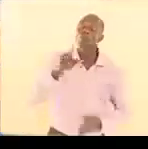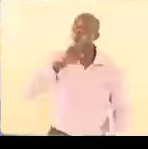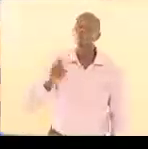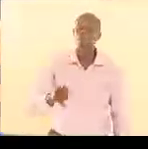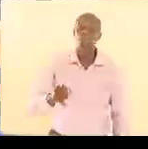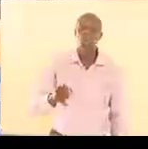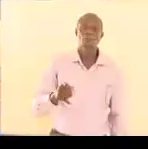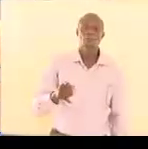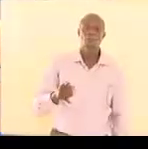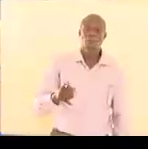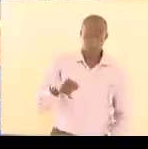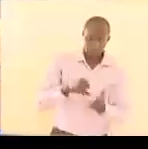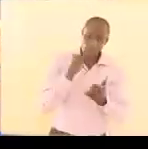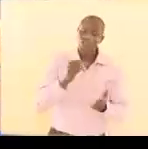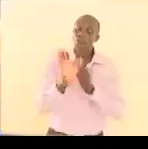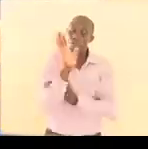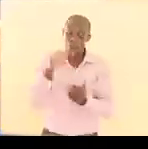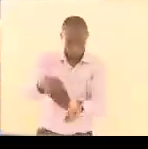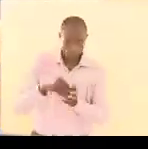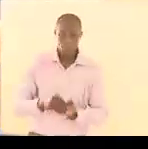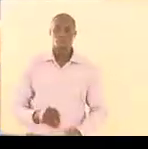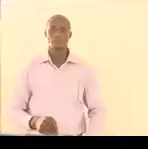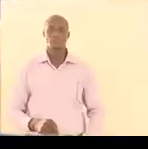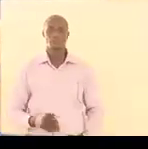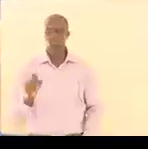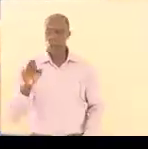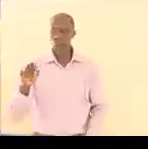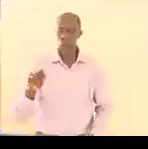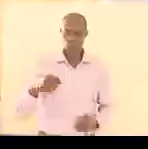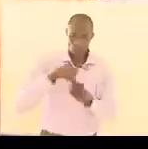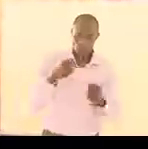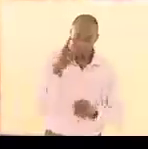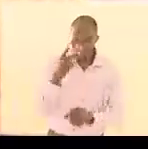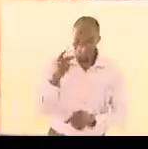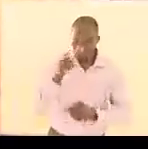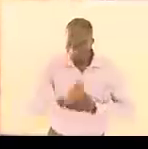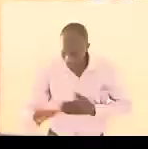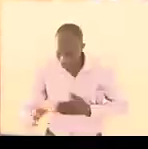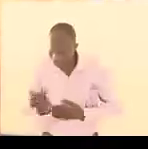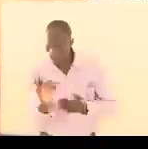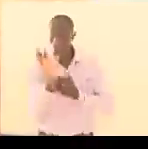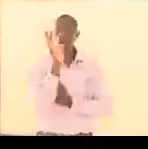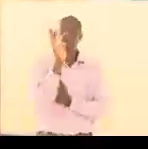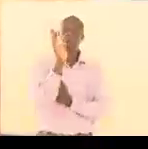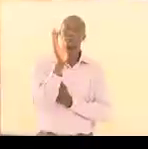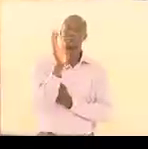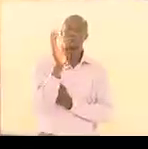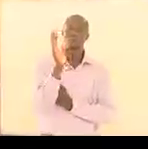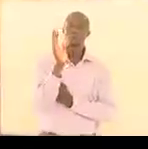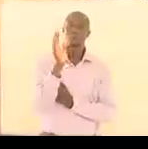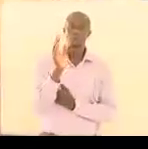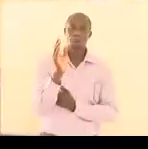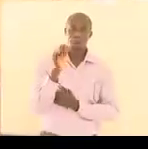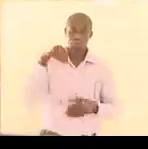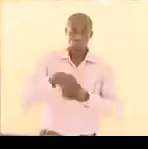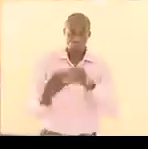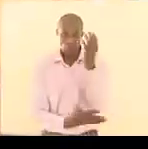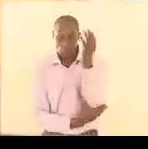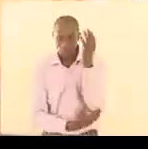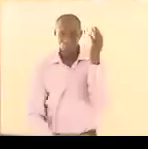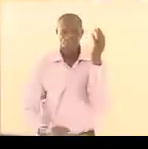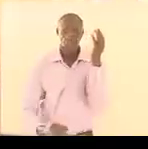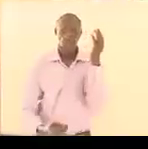own. It's God's own. So when you see a child of God